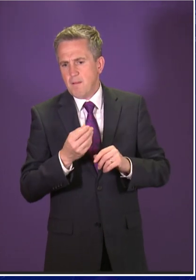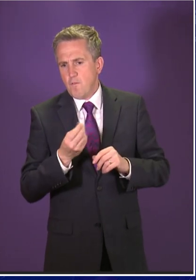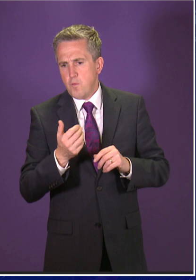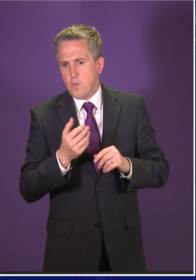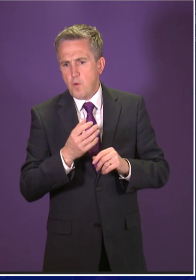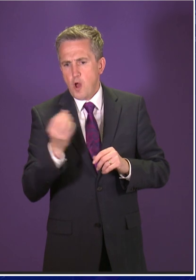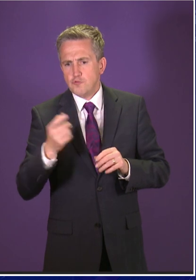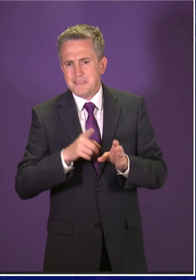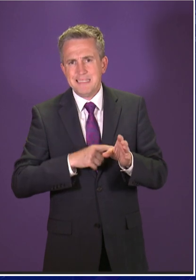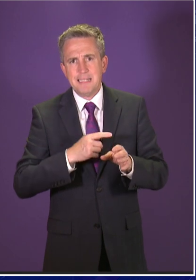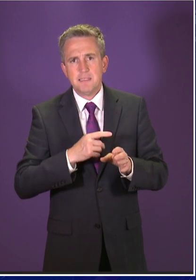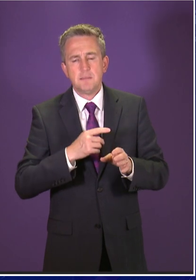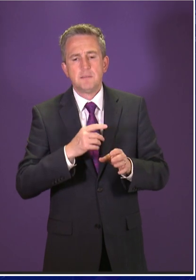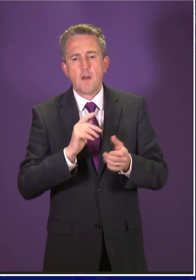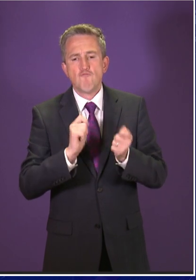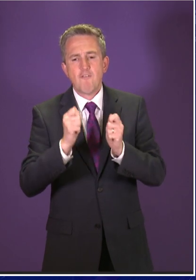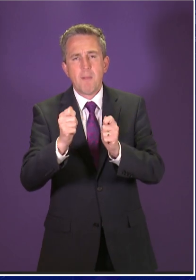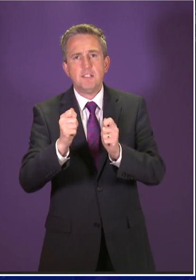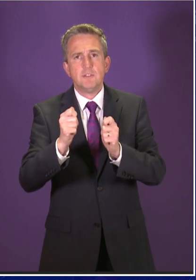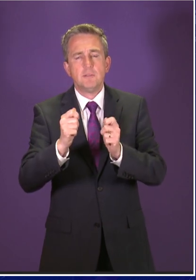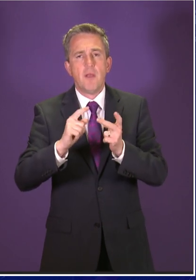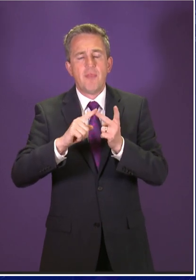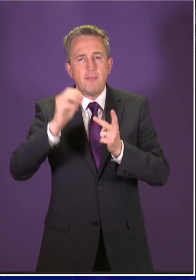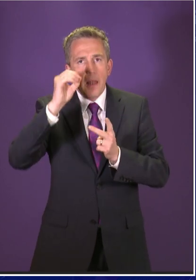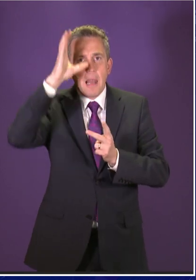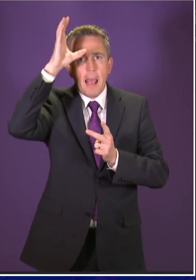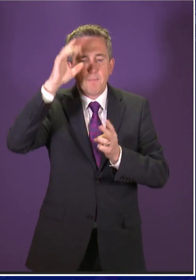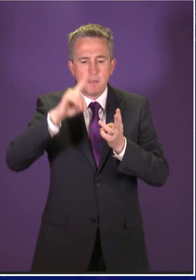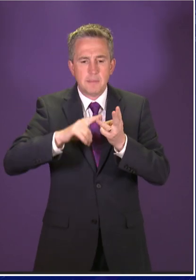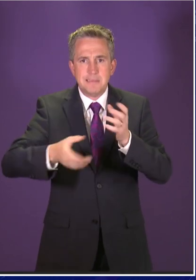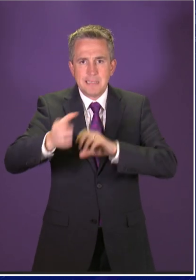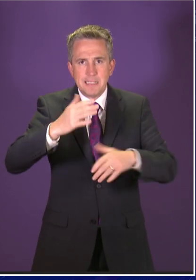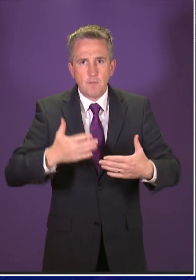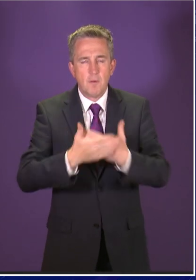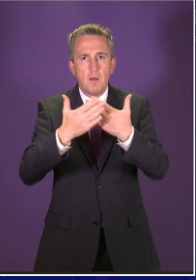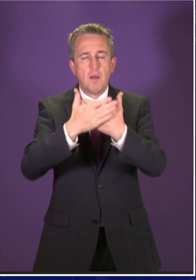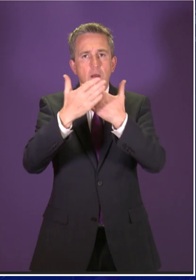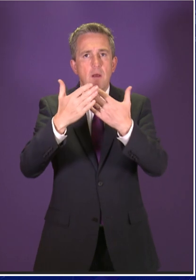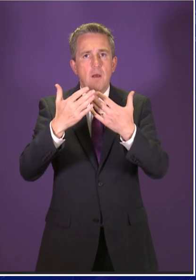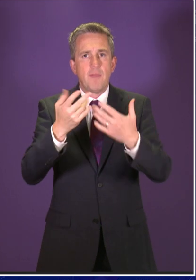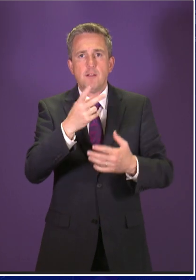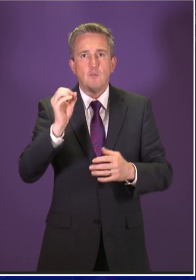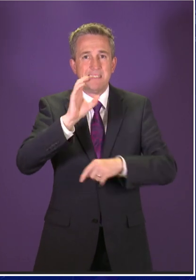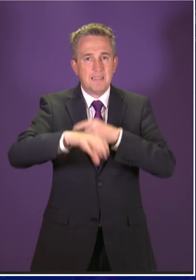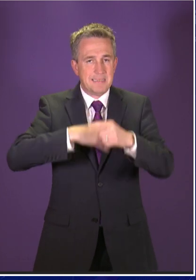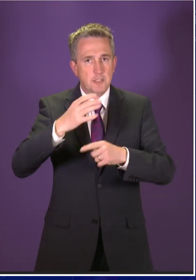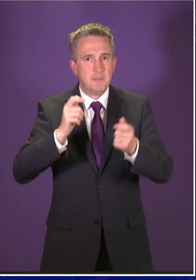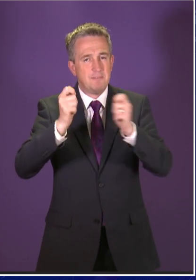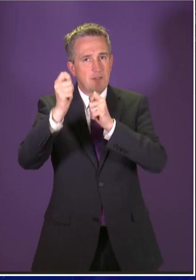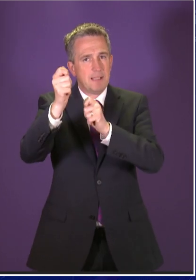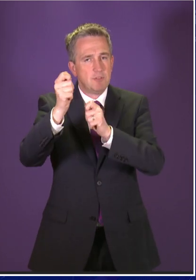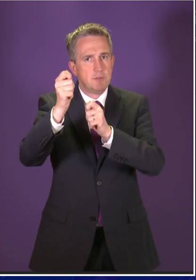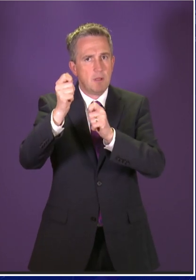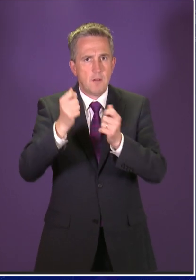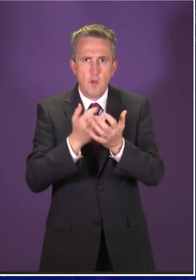began with the Reformation and then went to the Enlightenment and the Scientific Revolution and the Industrial Revolution and the modern revolution of the 20th century, a great